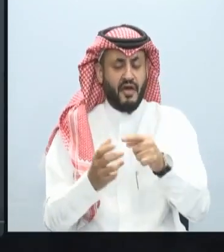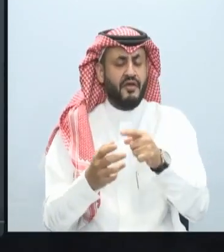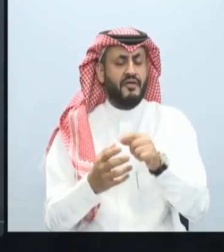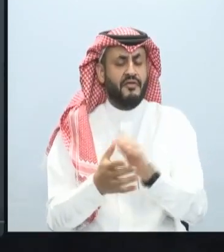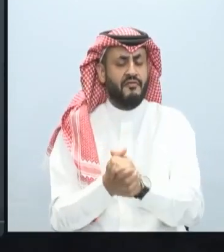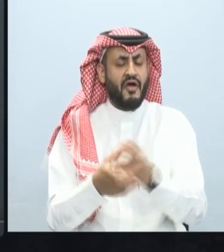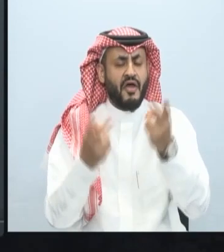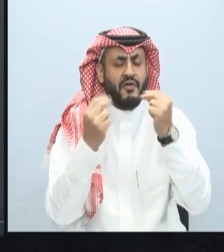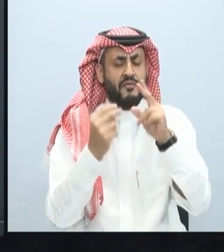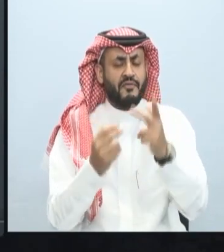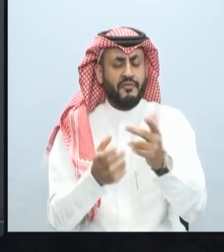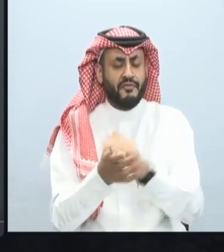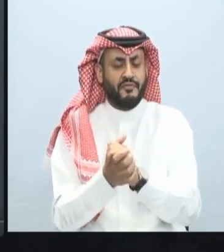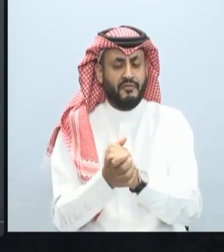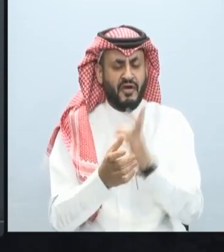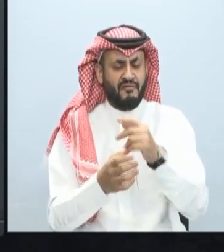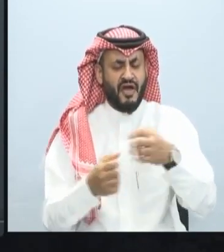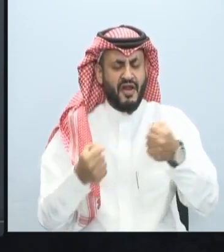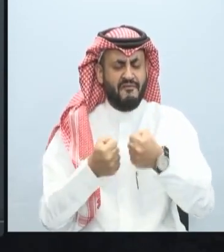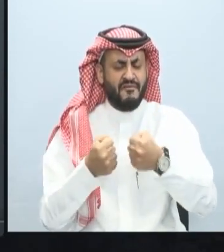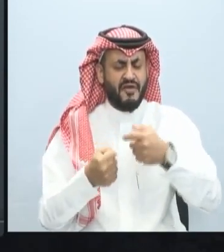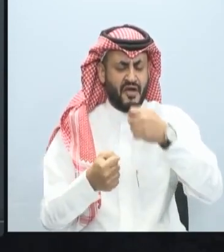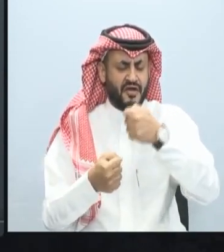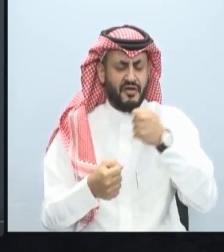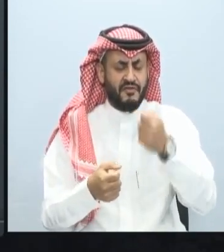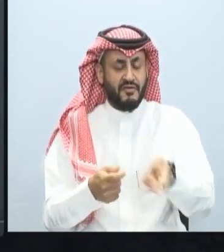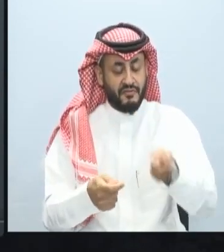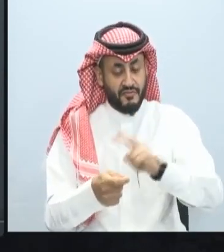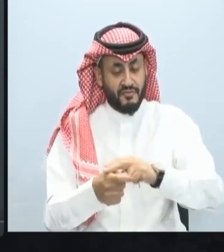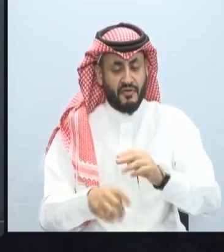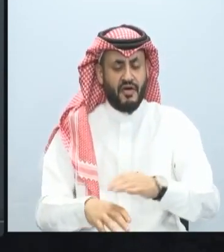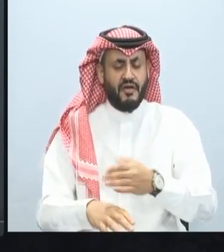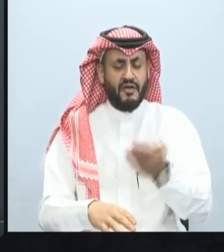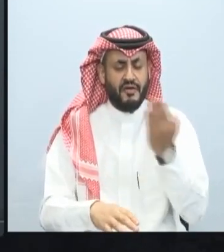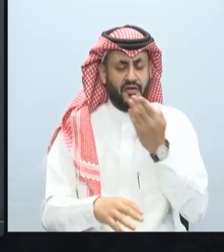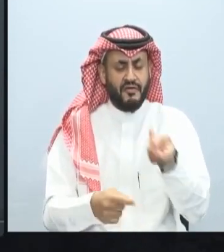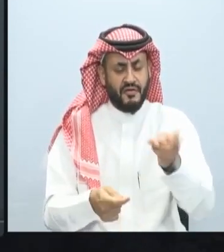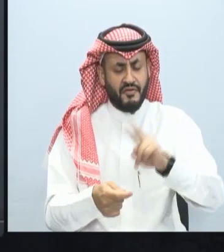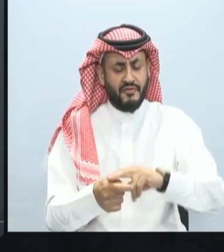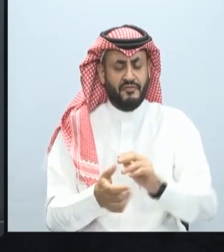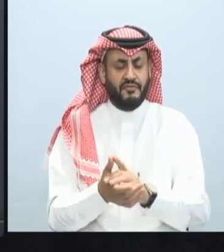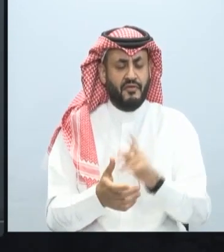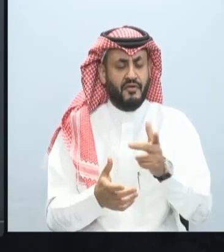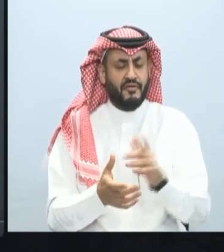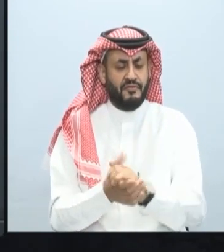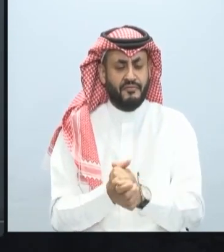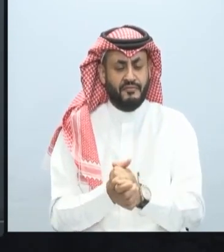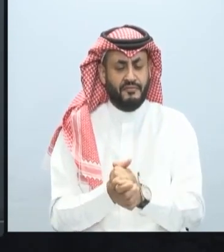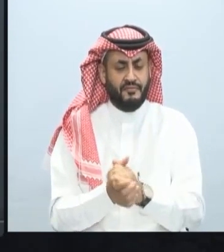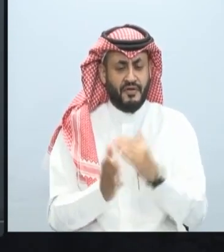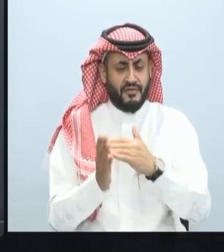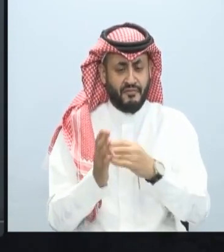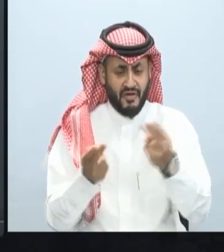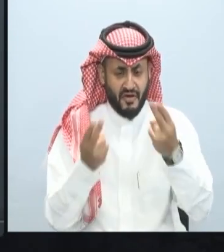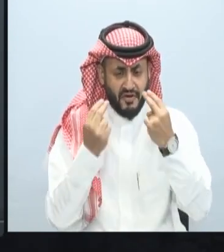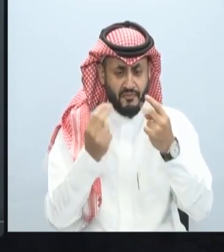yourself, and if you face any kind of difficulty, you are going to go back to the unit and study and see what are the parts you need to focus